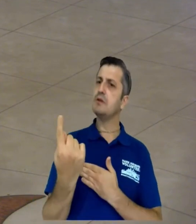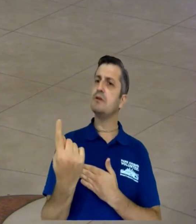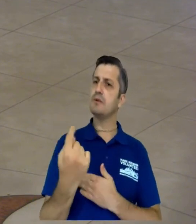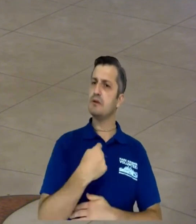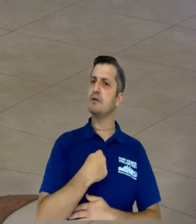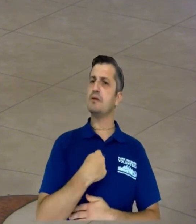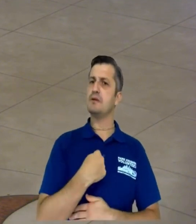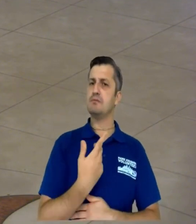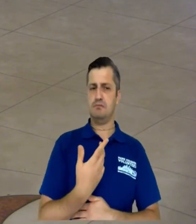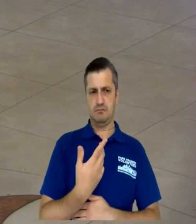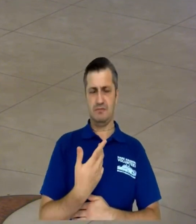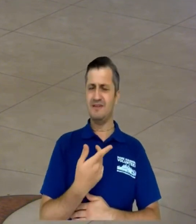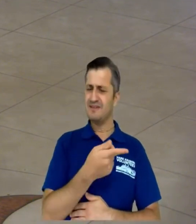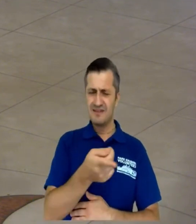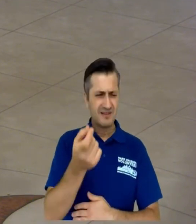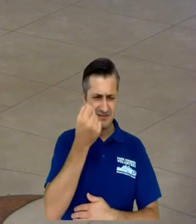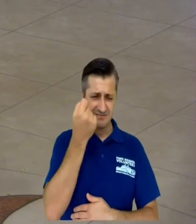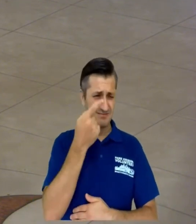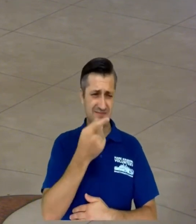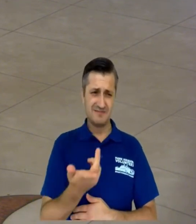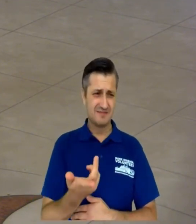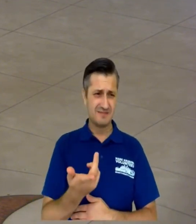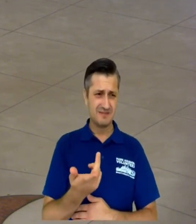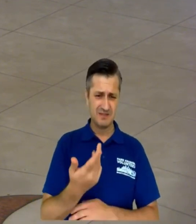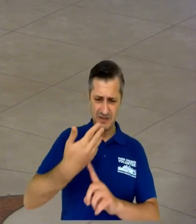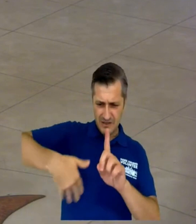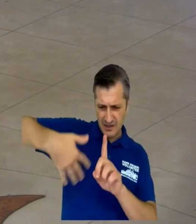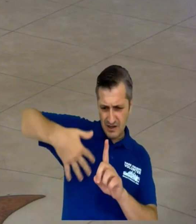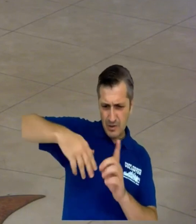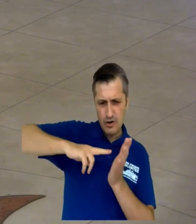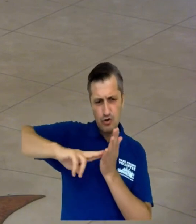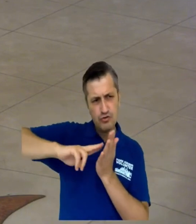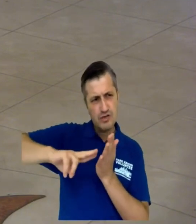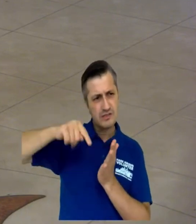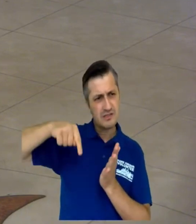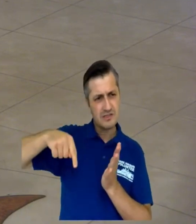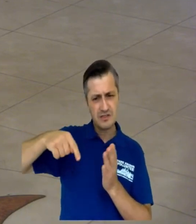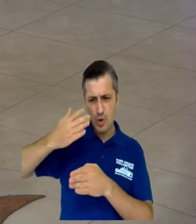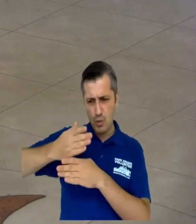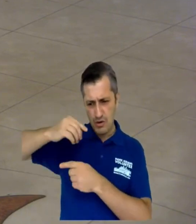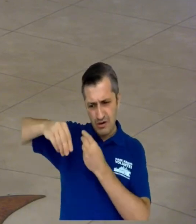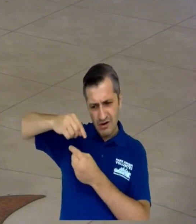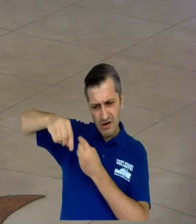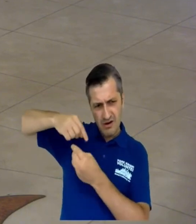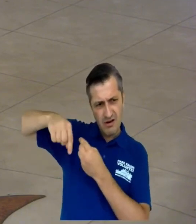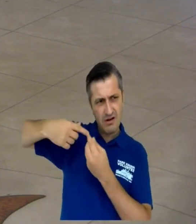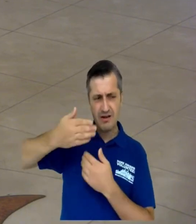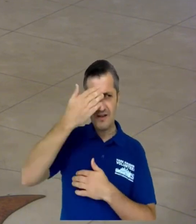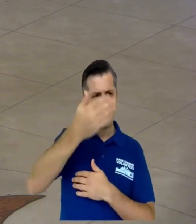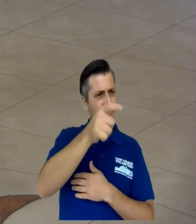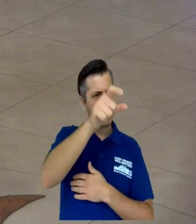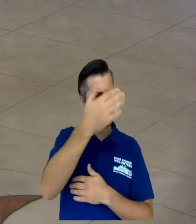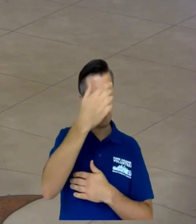and they don't understand what's behind the nature. They don't understand who's enabling me to do something,